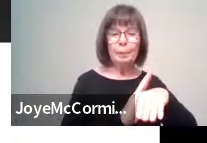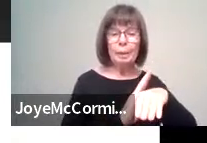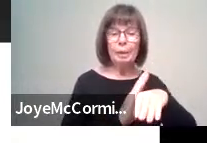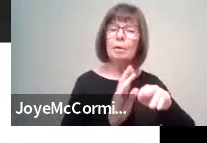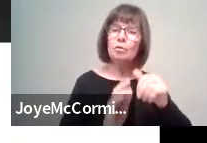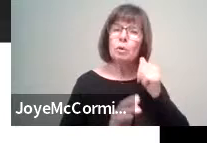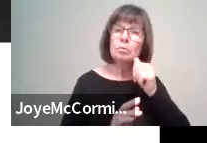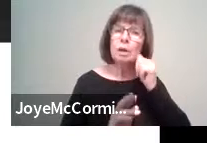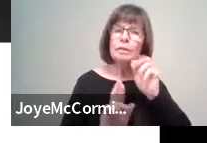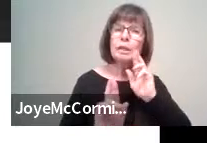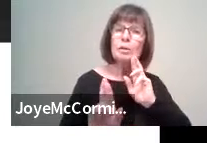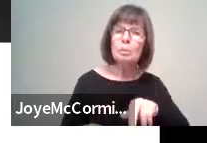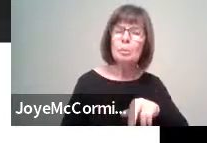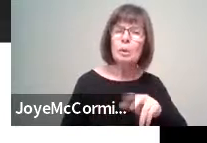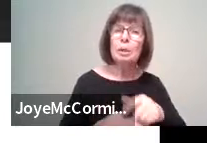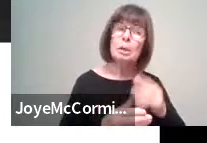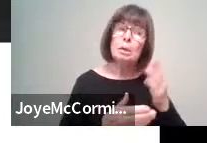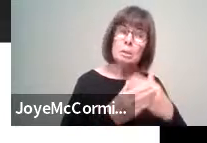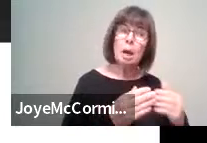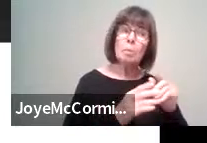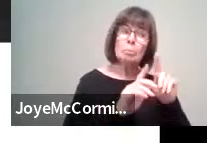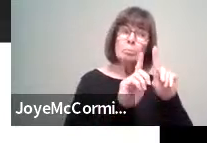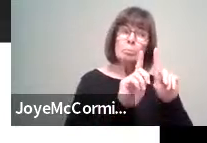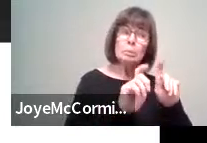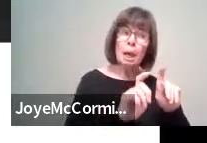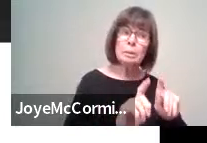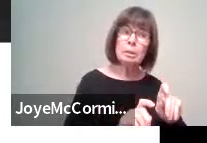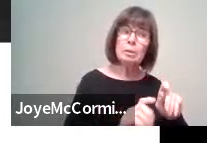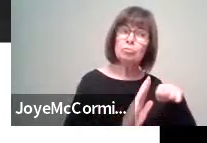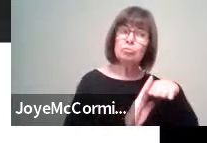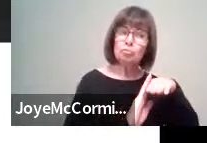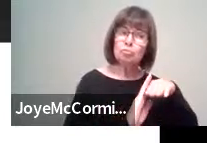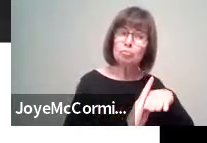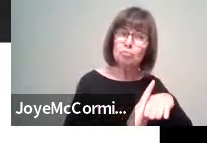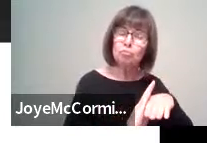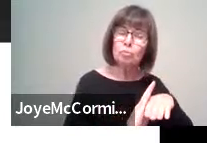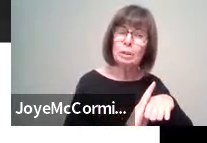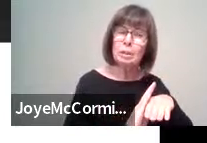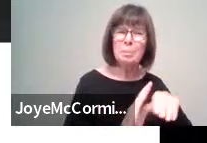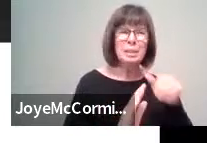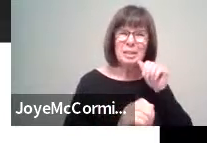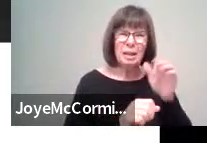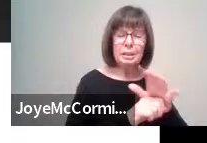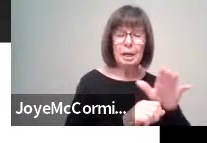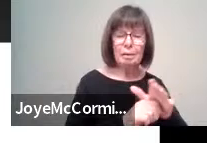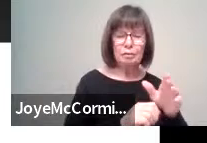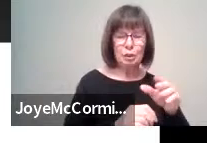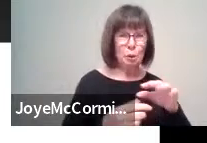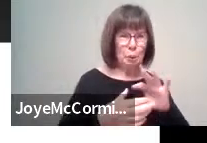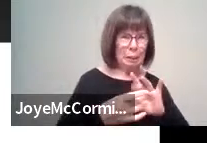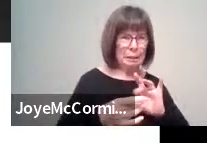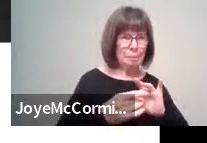some drop in testing, reported testing during that time, but not enough to explain this.